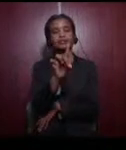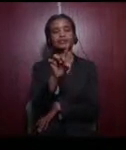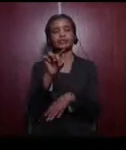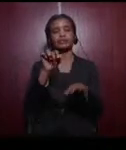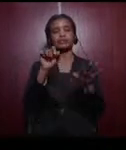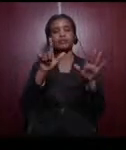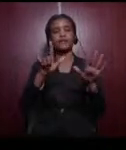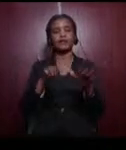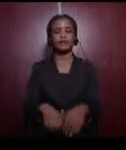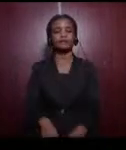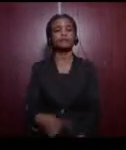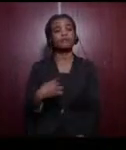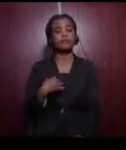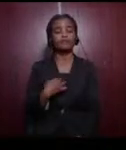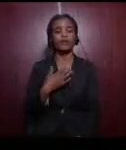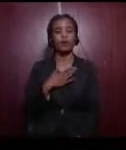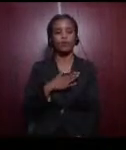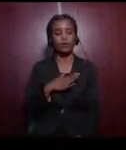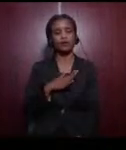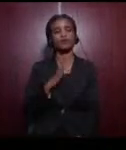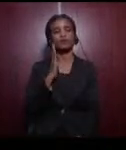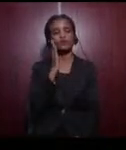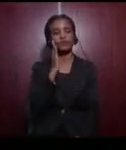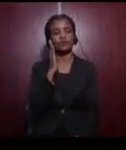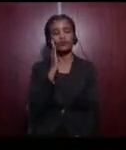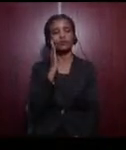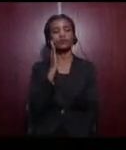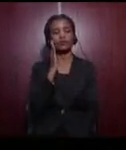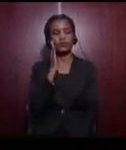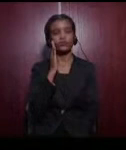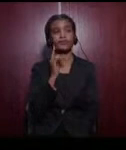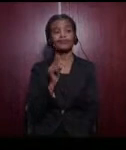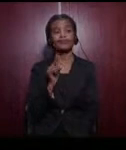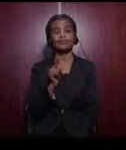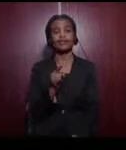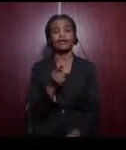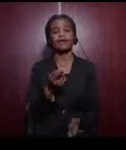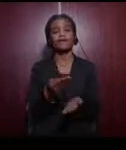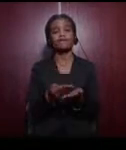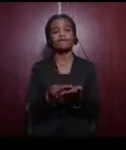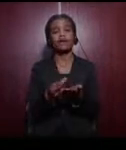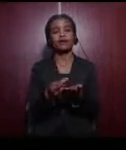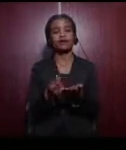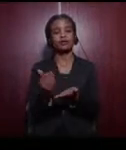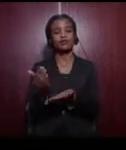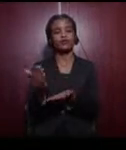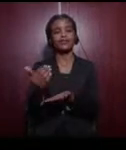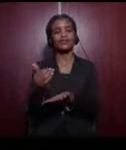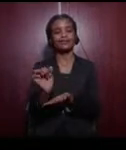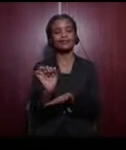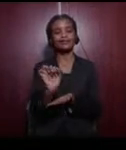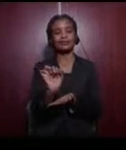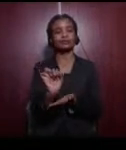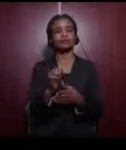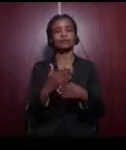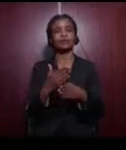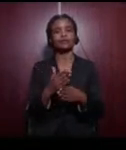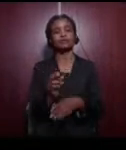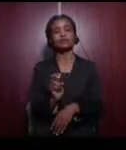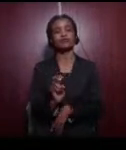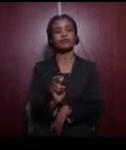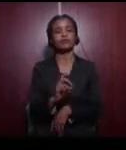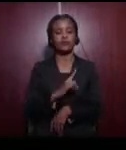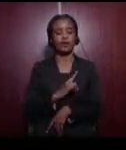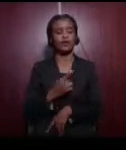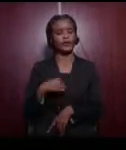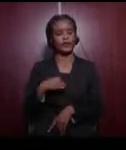Nna ke batla ho tseba hore di fundraising tsa lona di bereka jwang, because ha re zama ho include di councillor